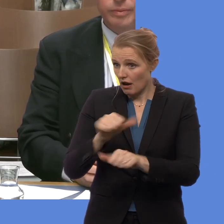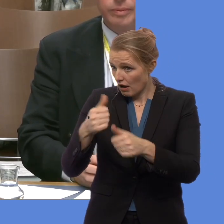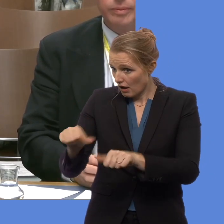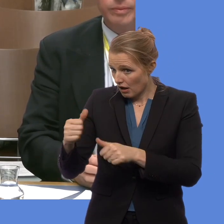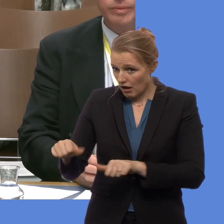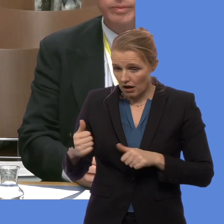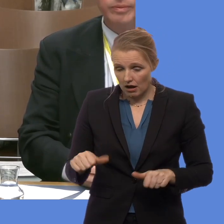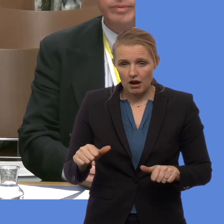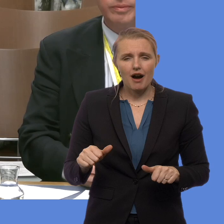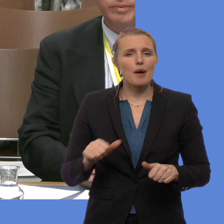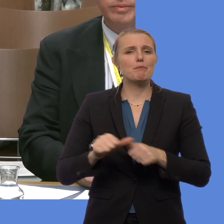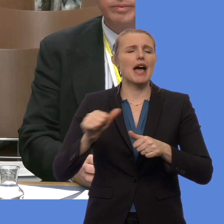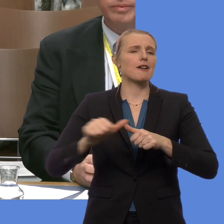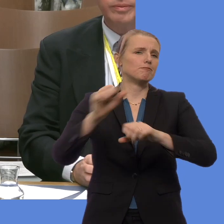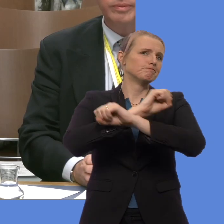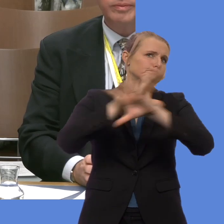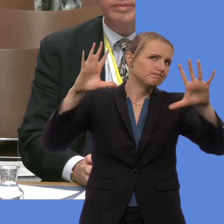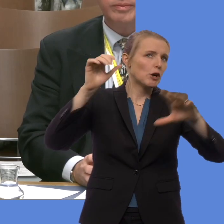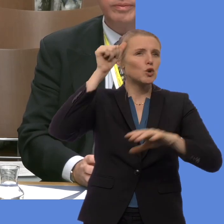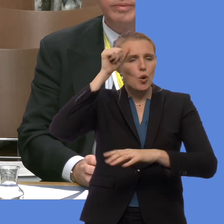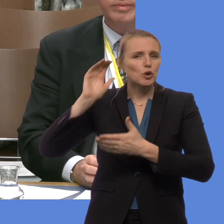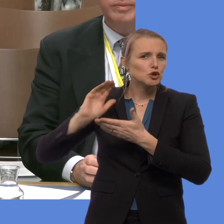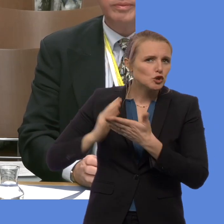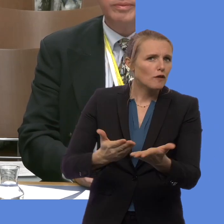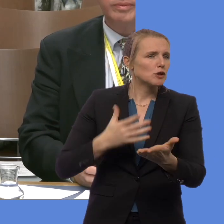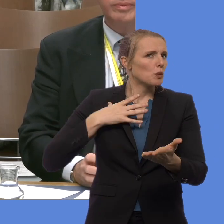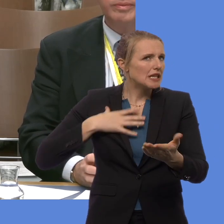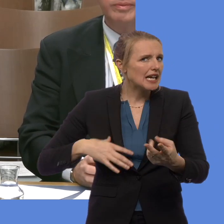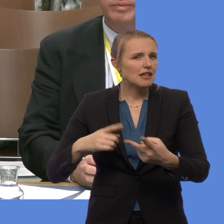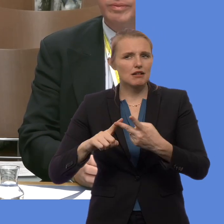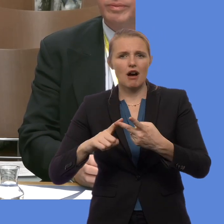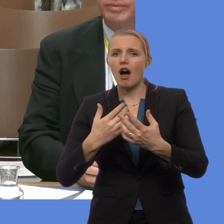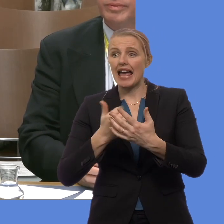we'll have an even better picture of what services to what level are be